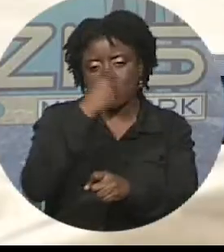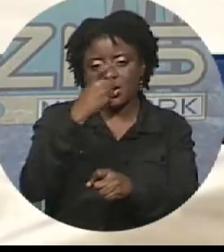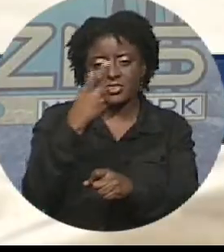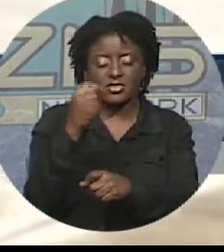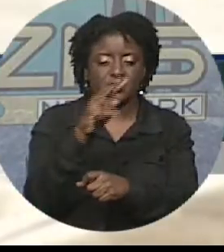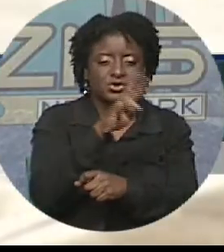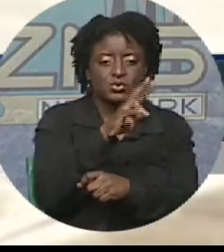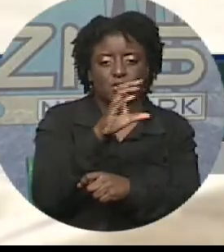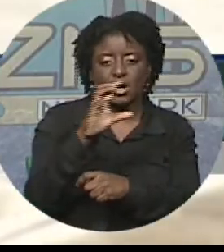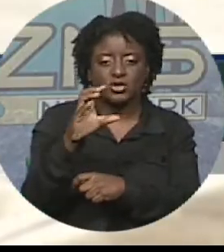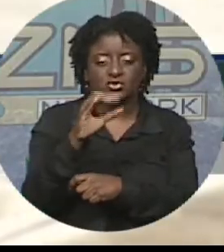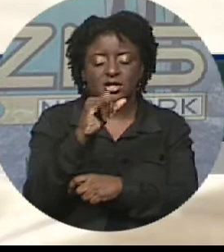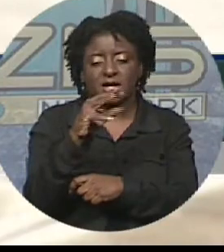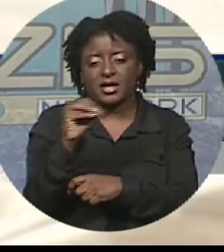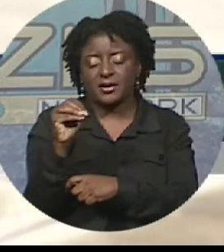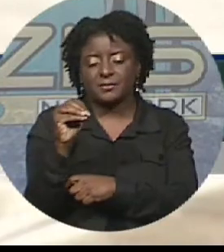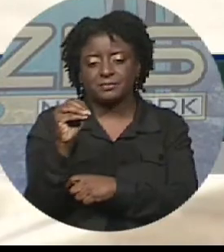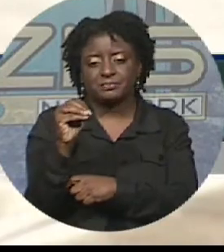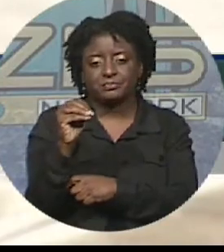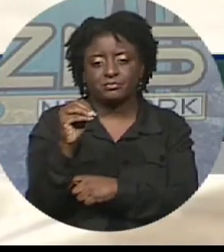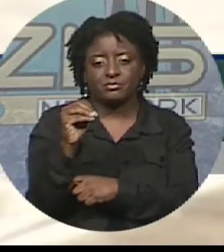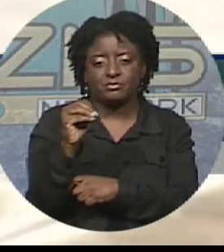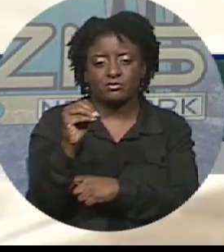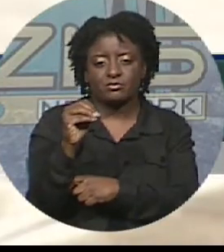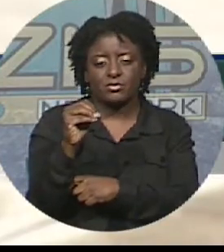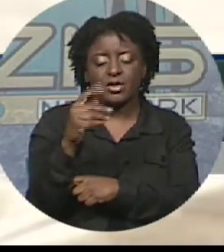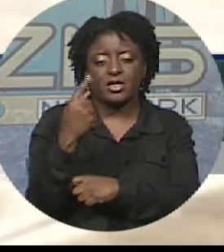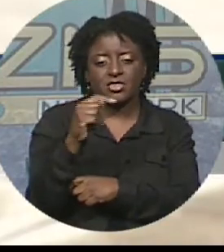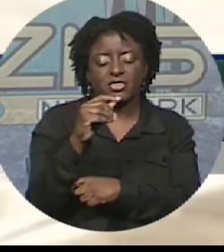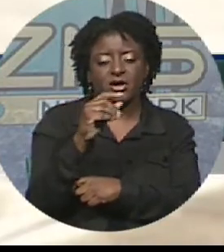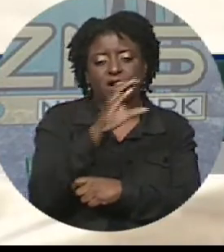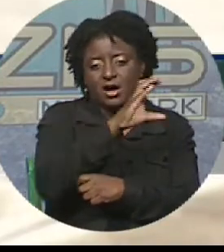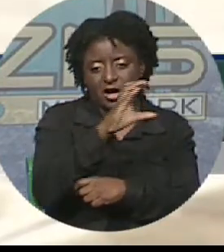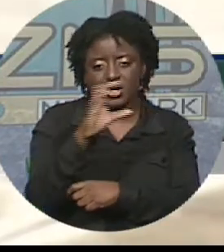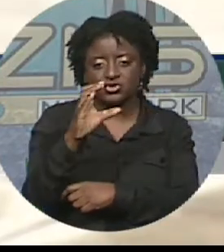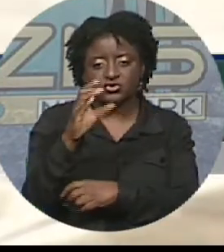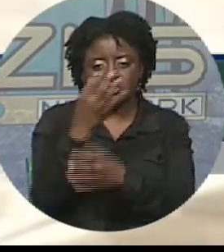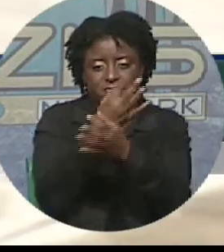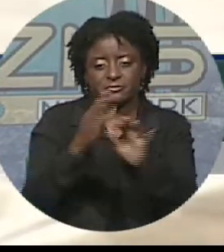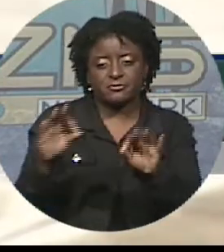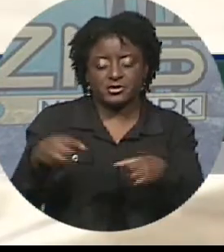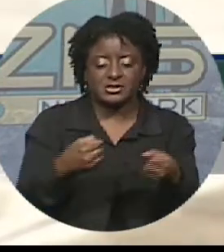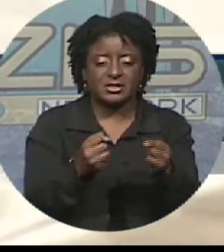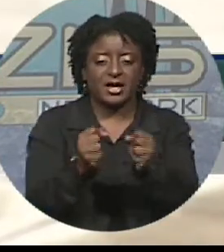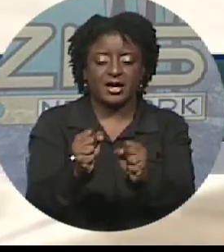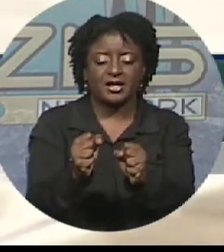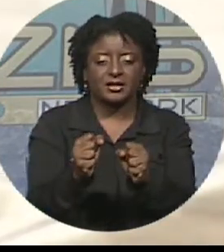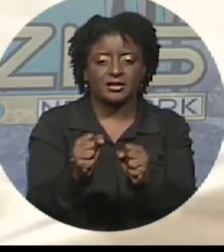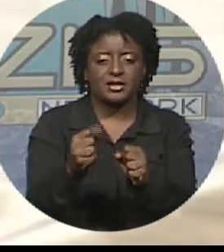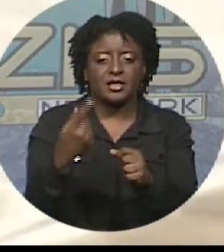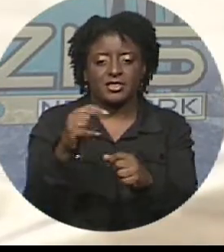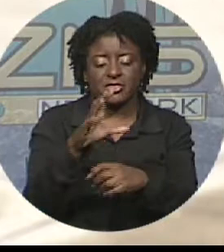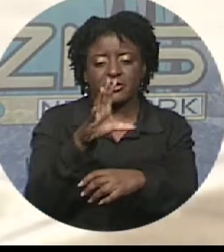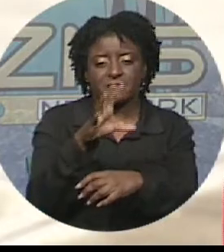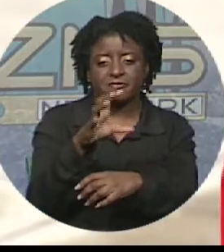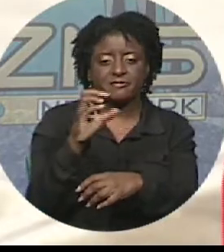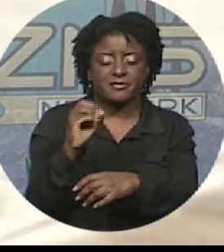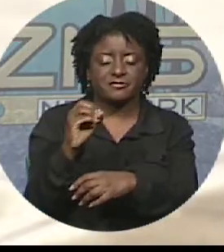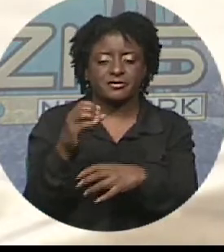the 200 IM, the 100 freestyle, the 50